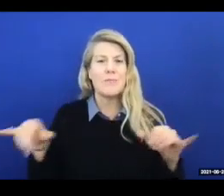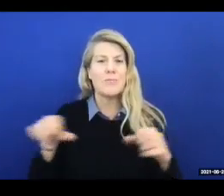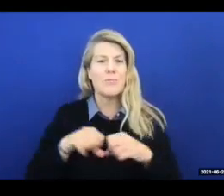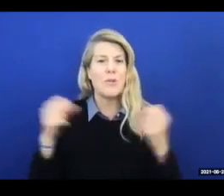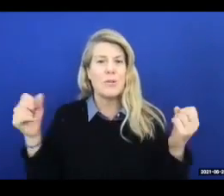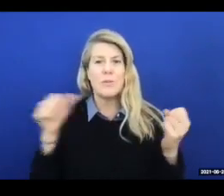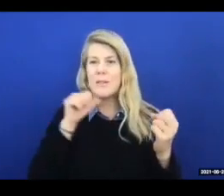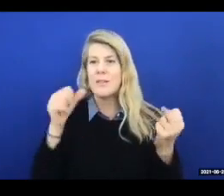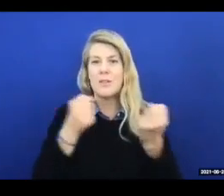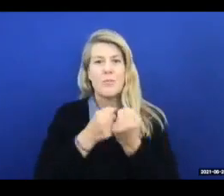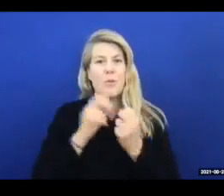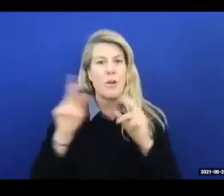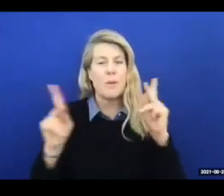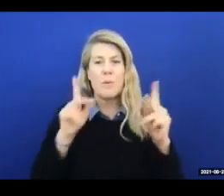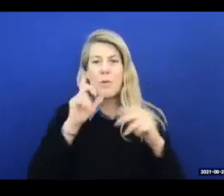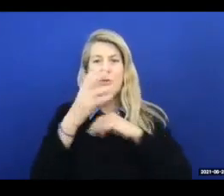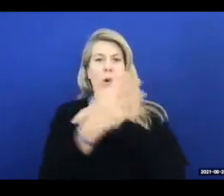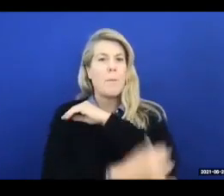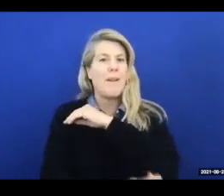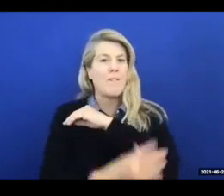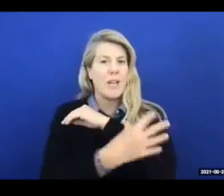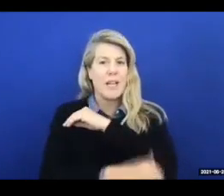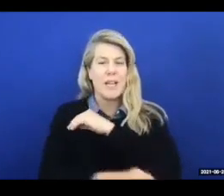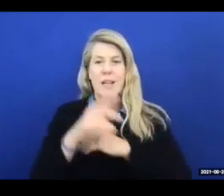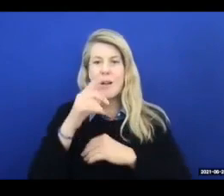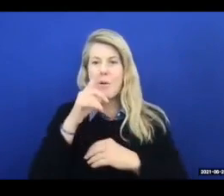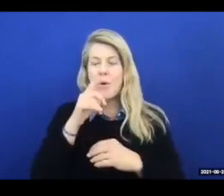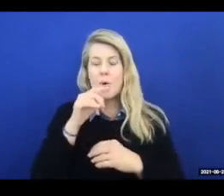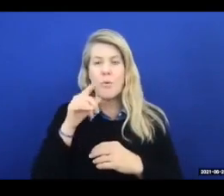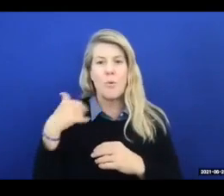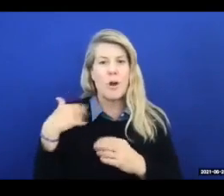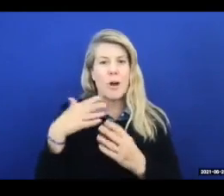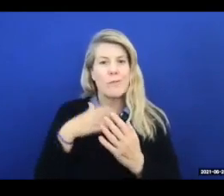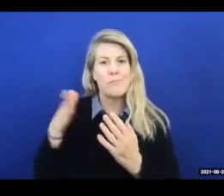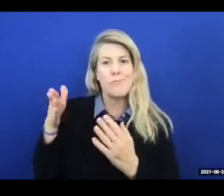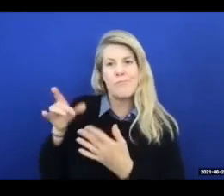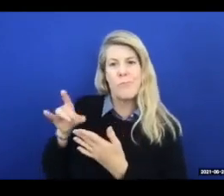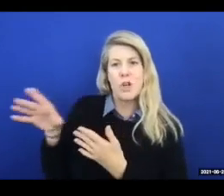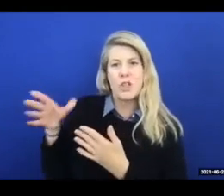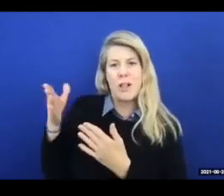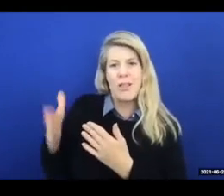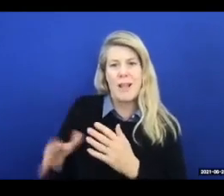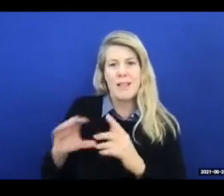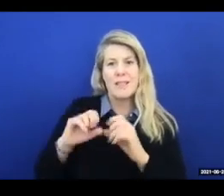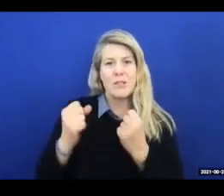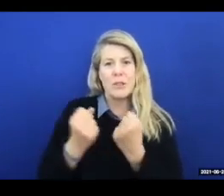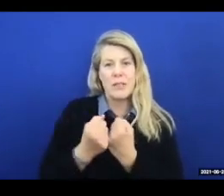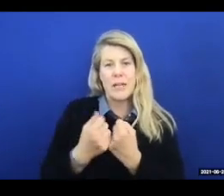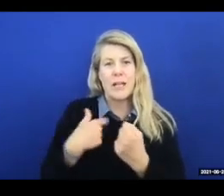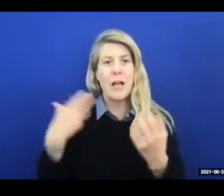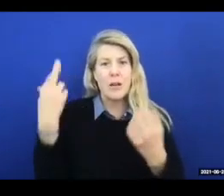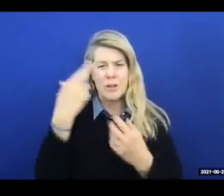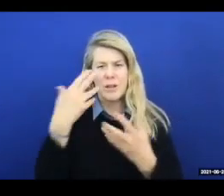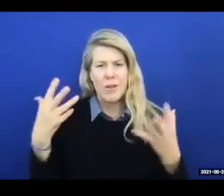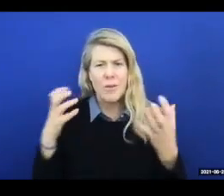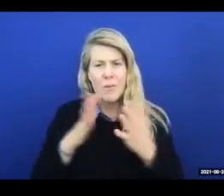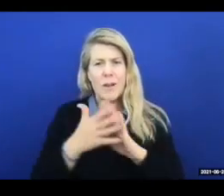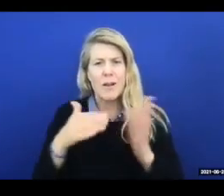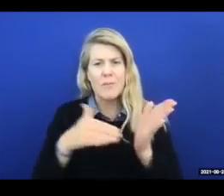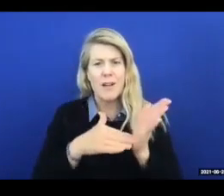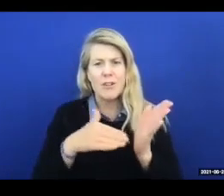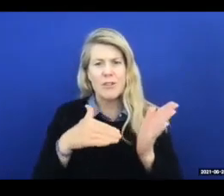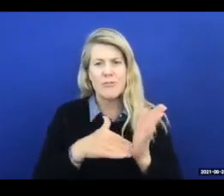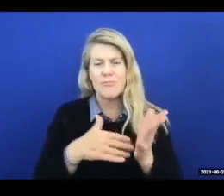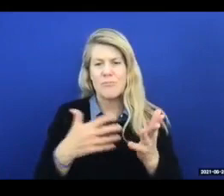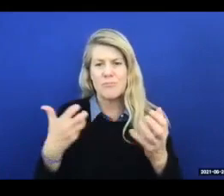support people who are in poverty or who are marginalized in our country. So that's when I realized I wanted to become a doctor, and that's